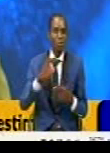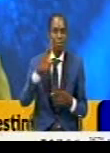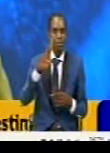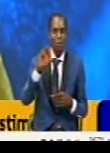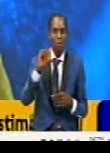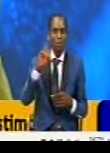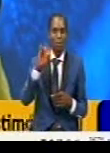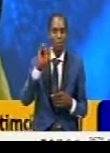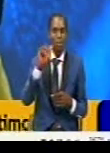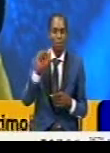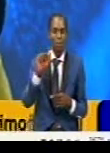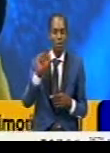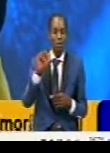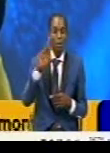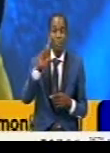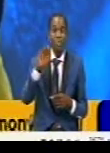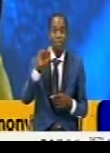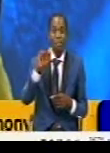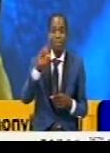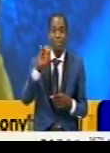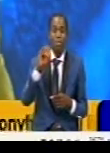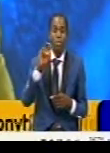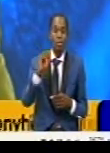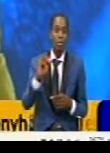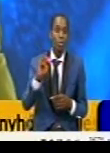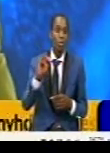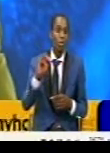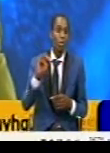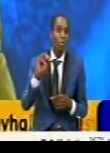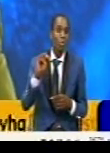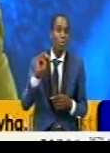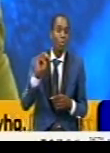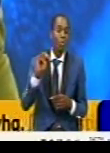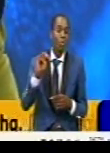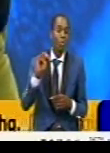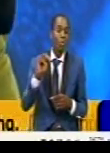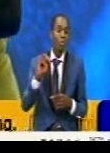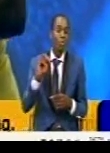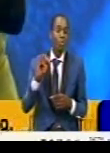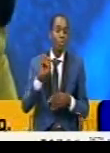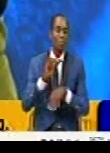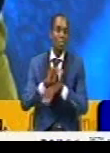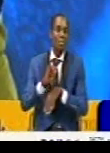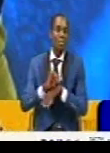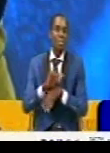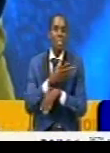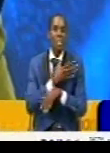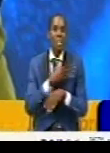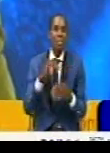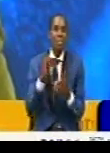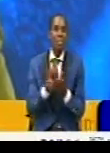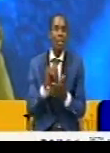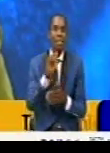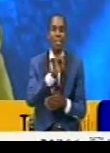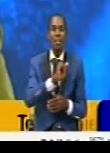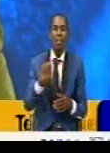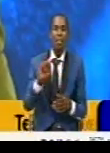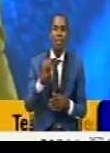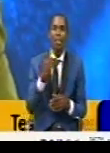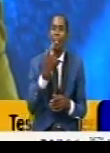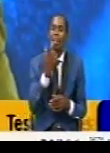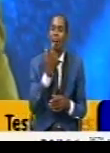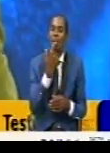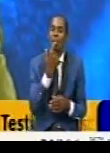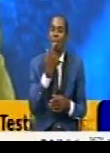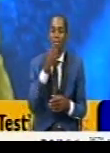I was listening to radio one day, say Papa Kumuyi was preaching. A girl, the tongue came